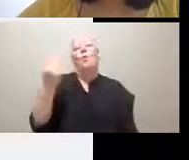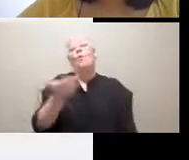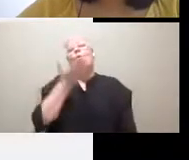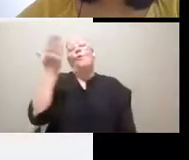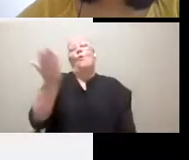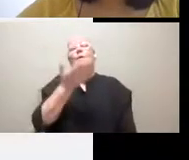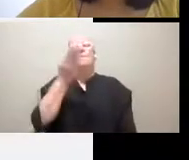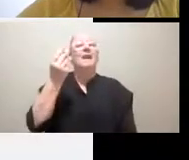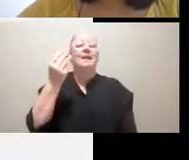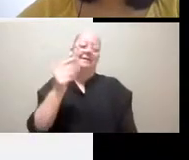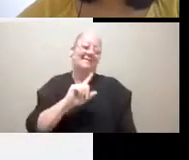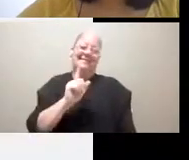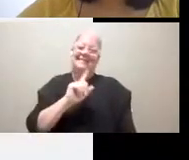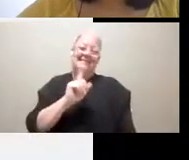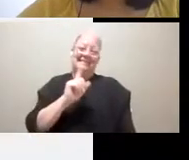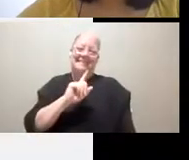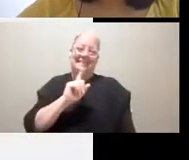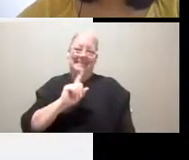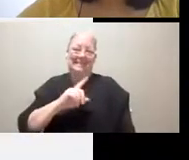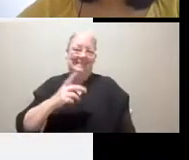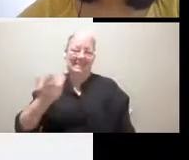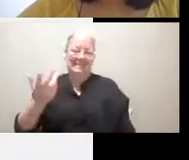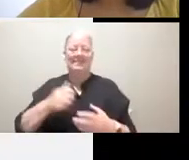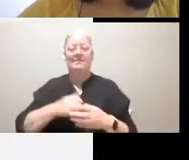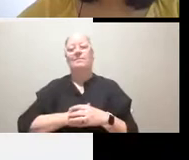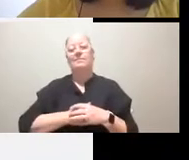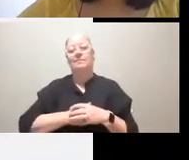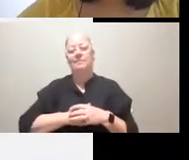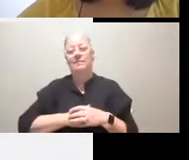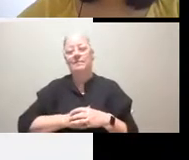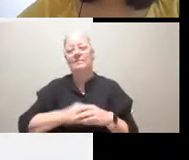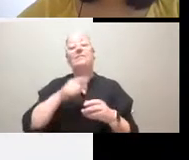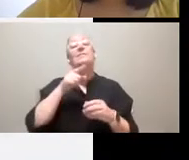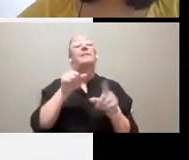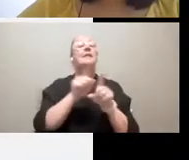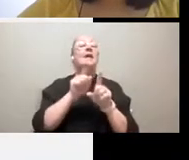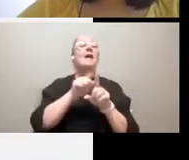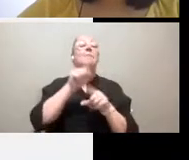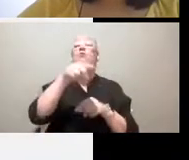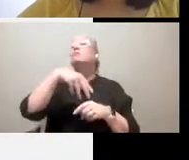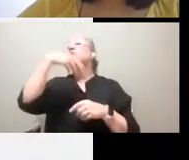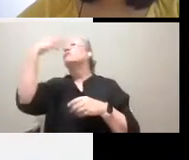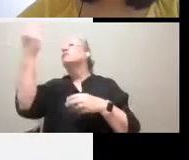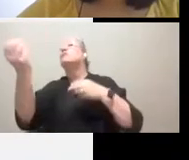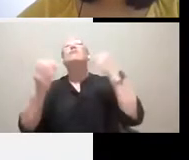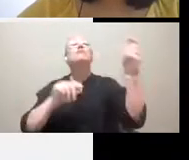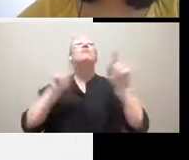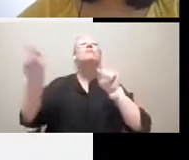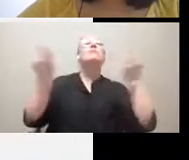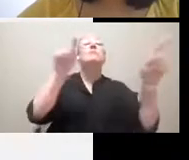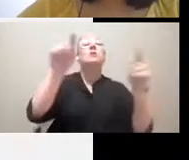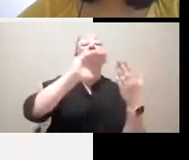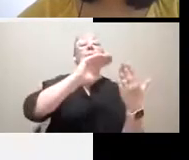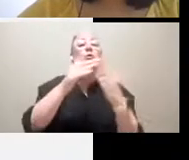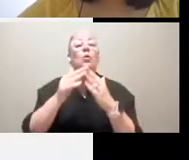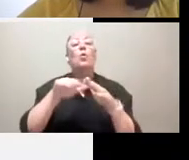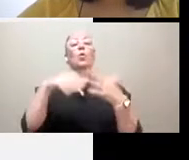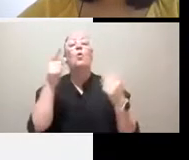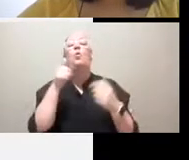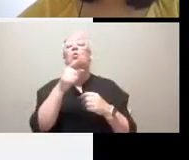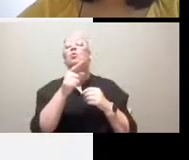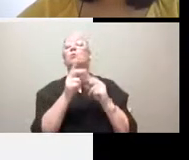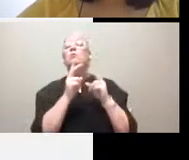for such concerns when they come up. And when you go out to the community, when you're carrying out investigations,